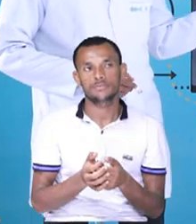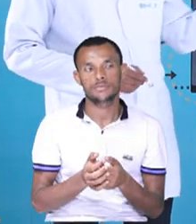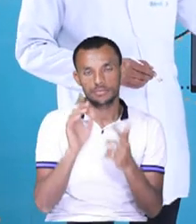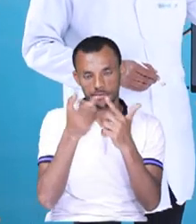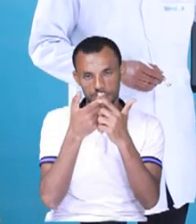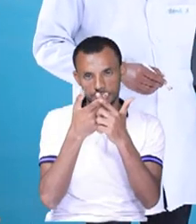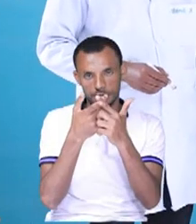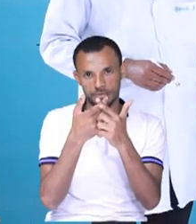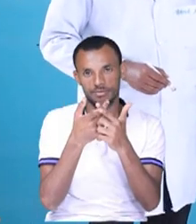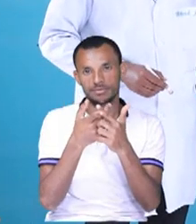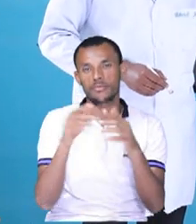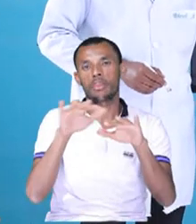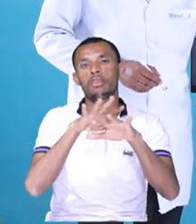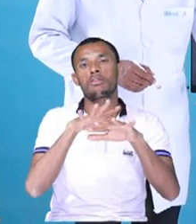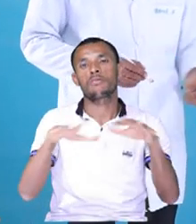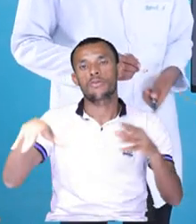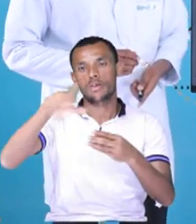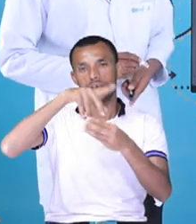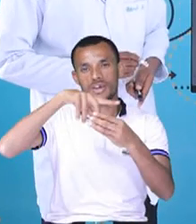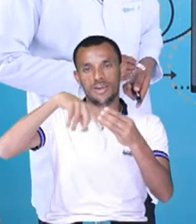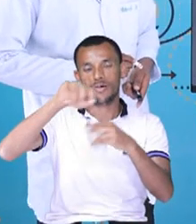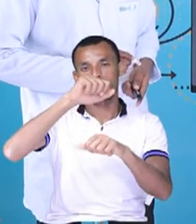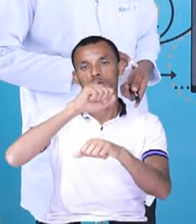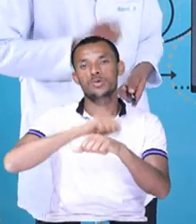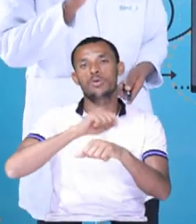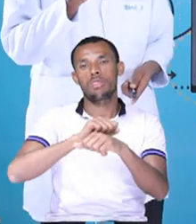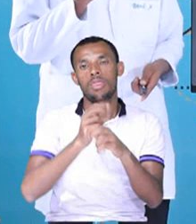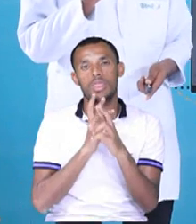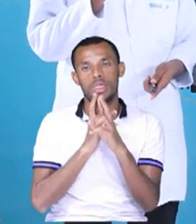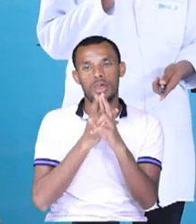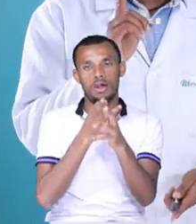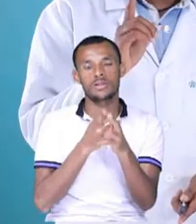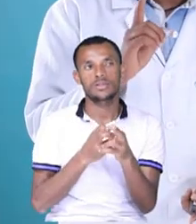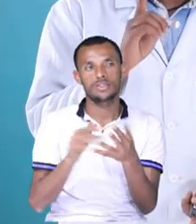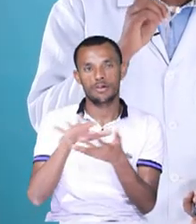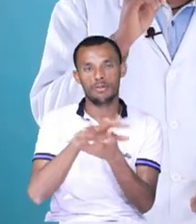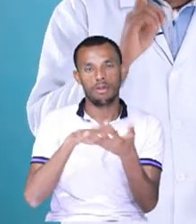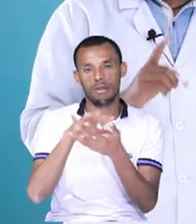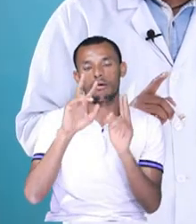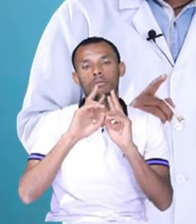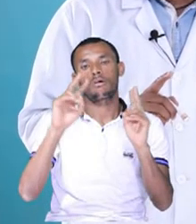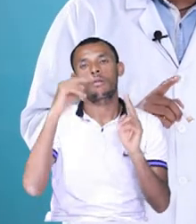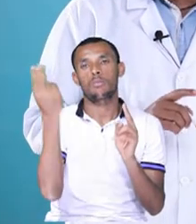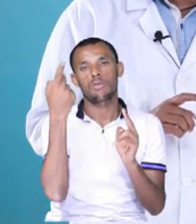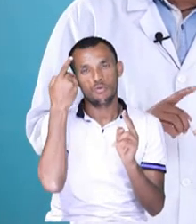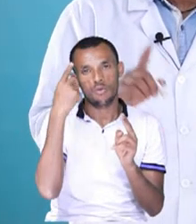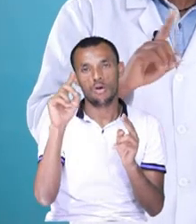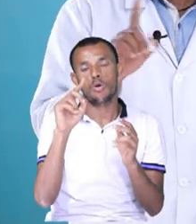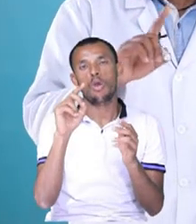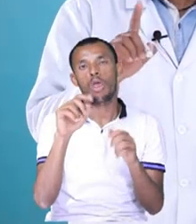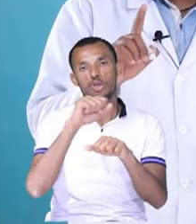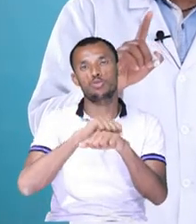The second one is surface area of solid reactants. By the way, surface area important only for